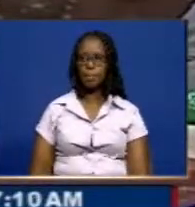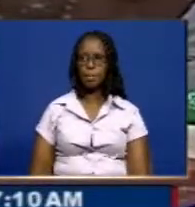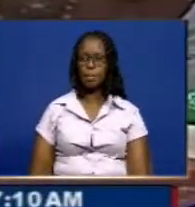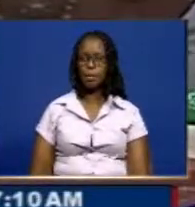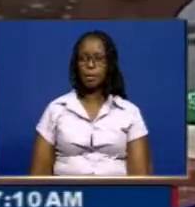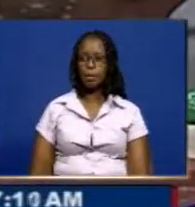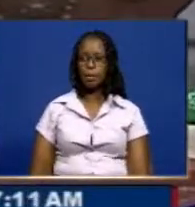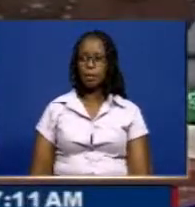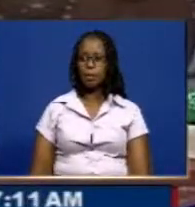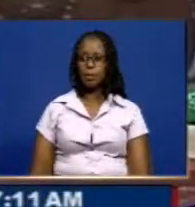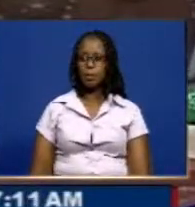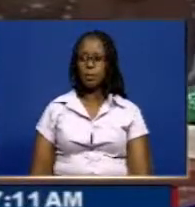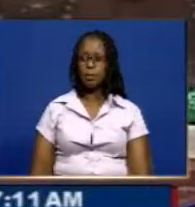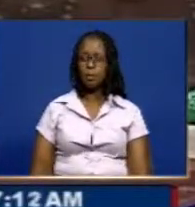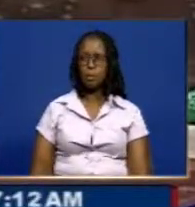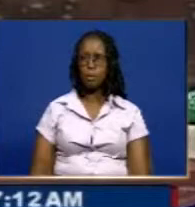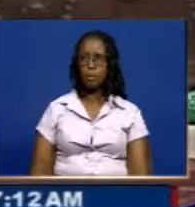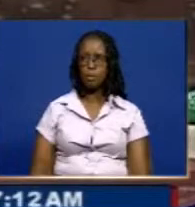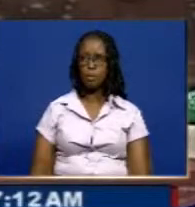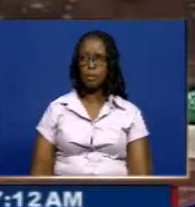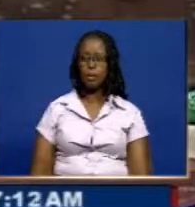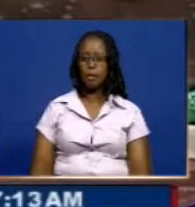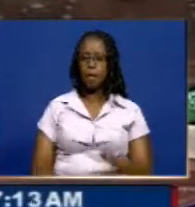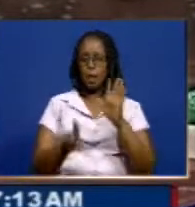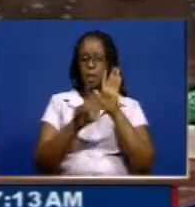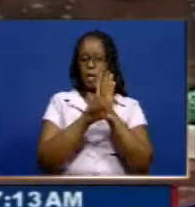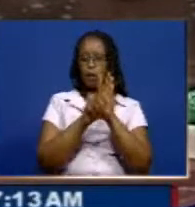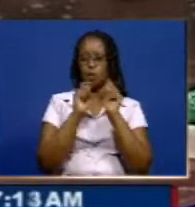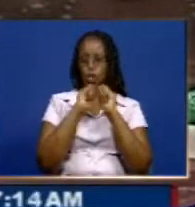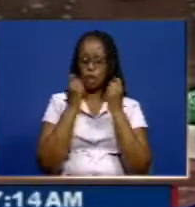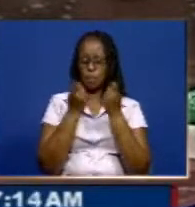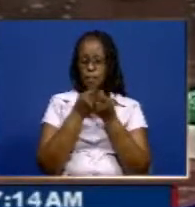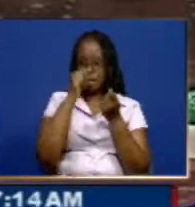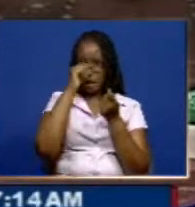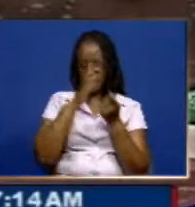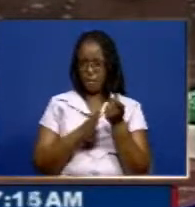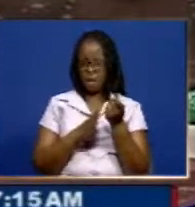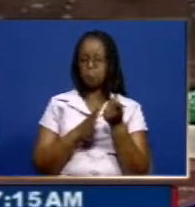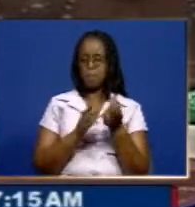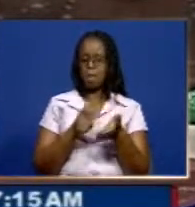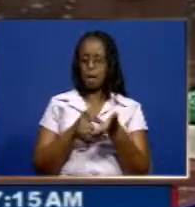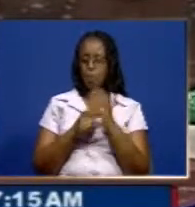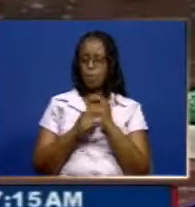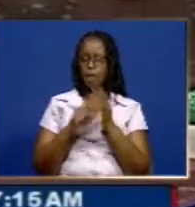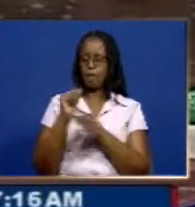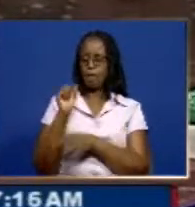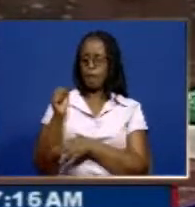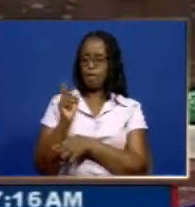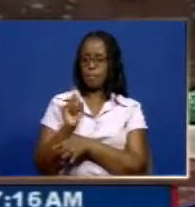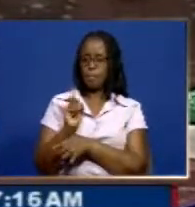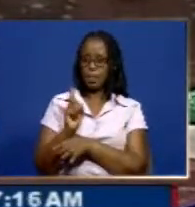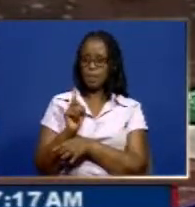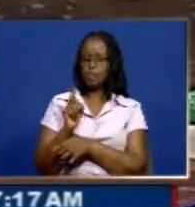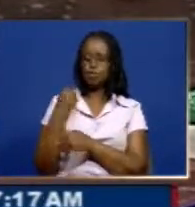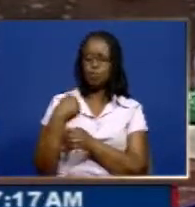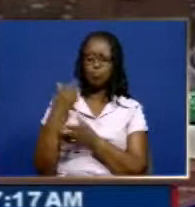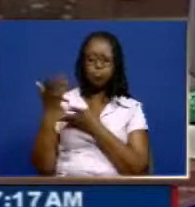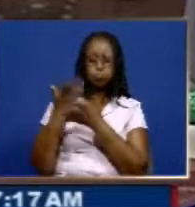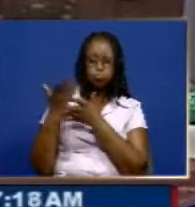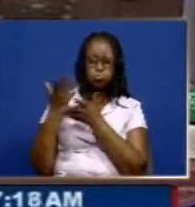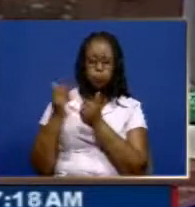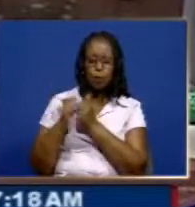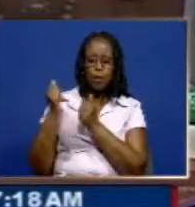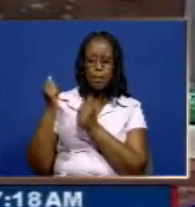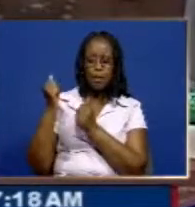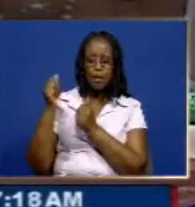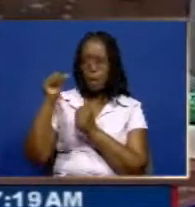request from the legal team of governor that they require 5 minutes to take instructions on that letter.